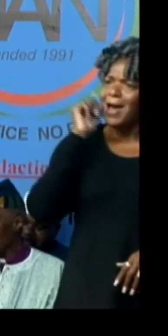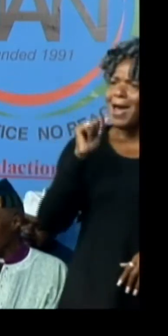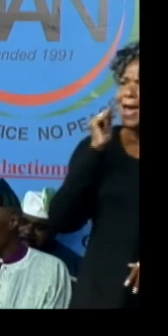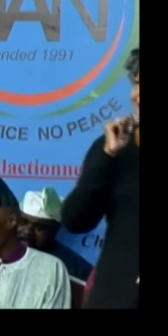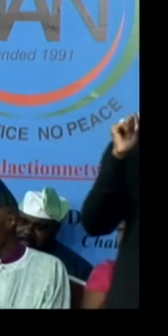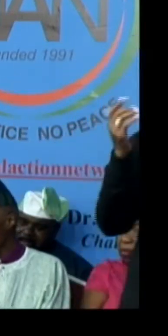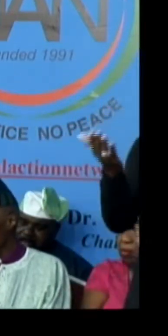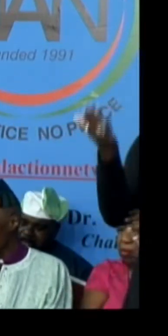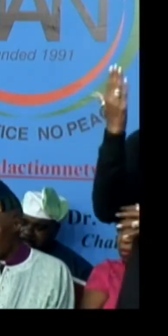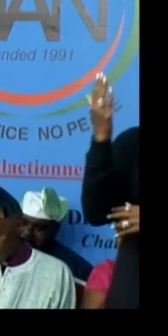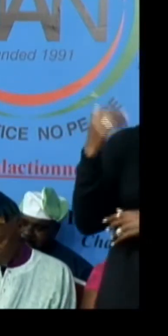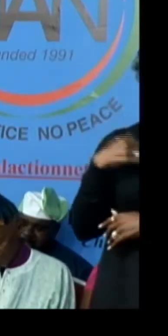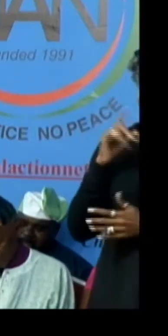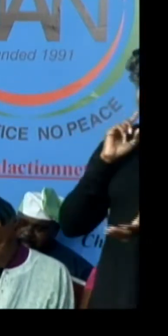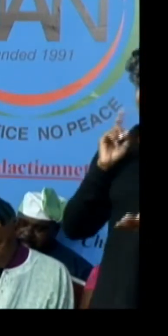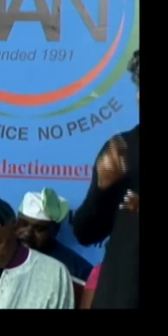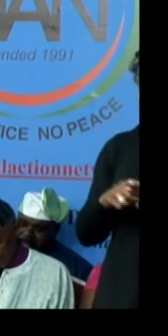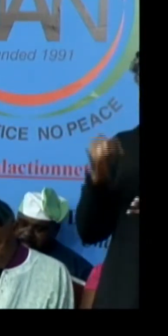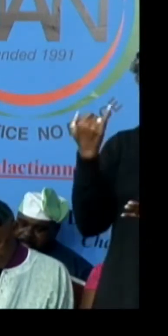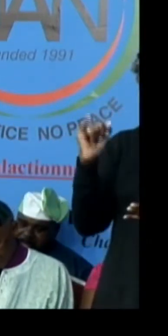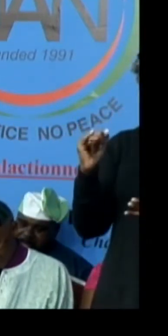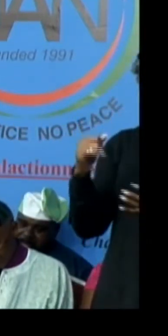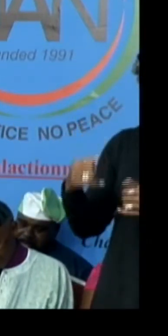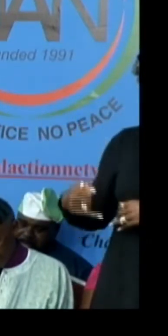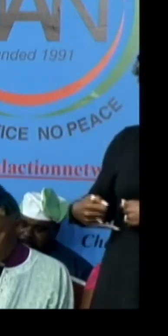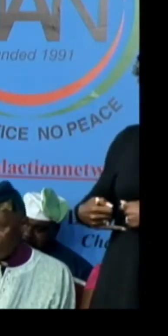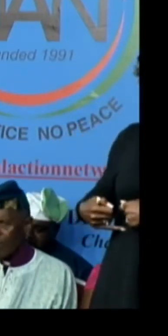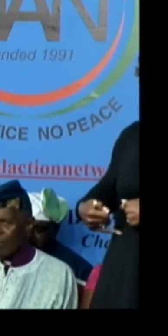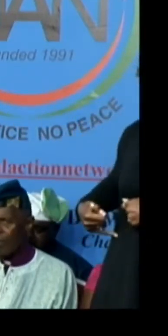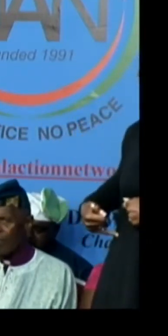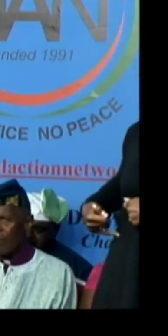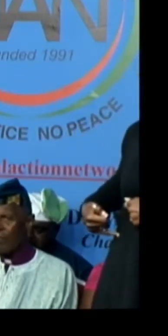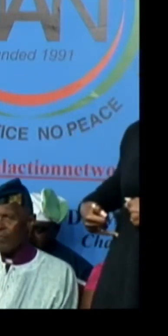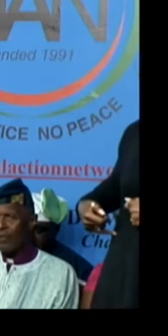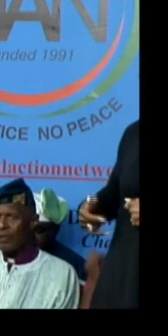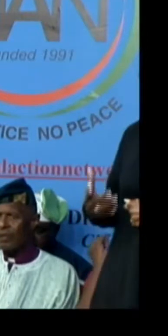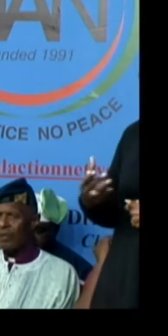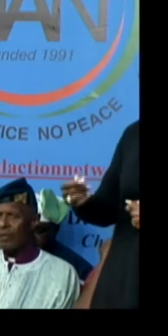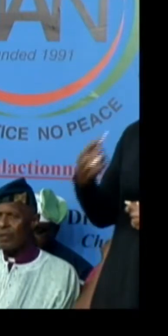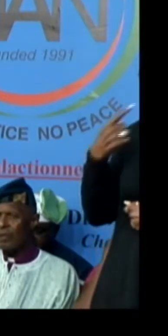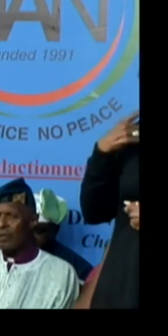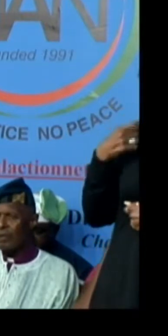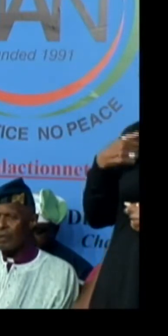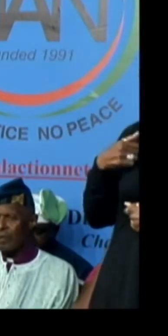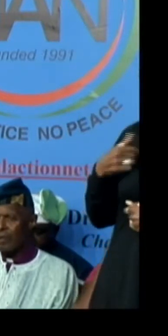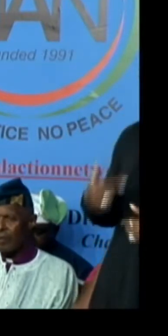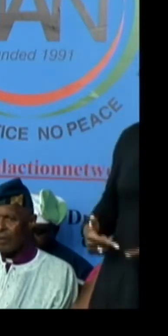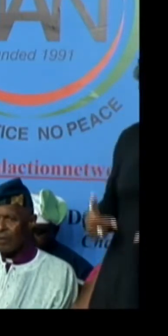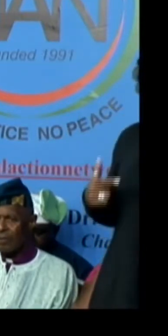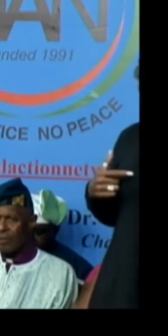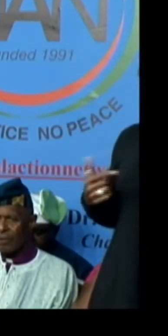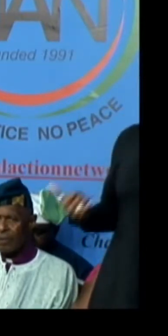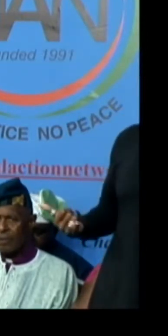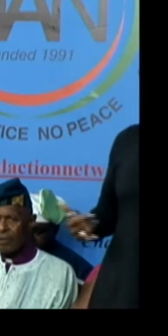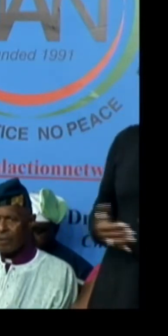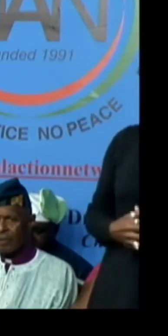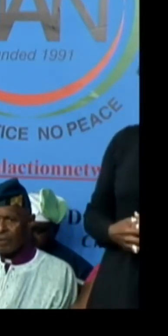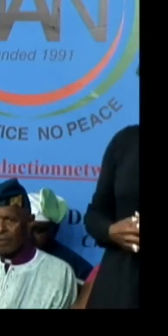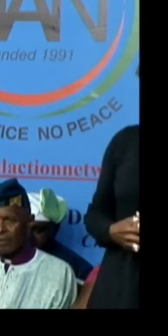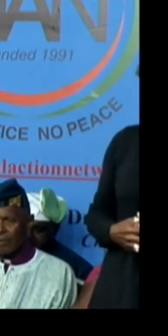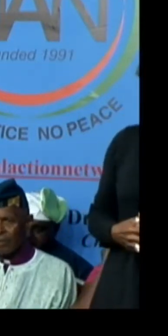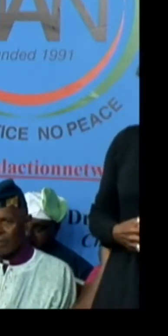scar and realize that I was supposed to have been gone in 91. And then I get out of the bed and walk to the bathroom and there ain't